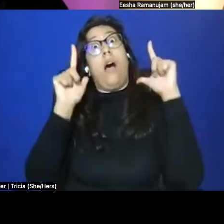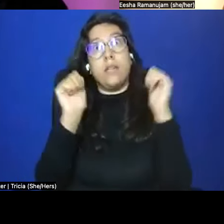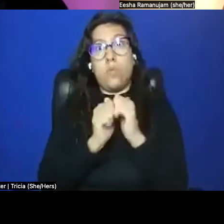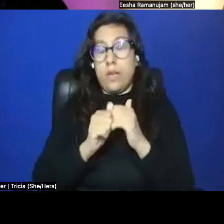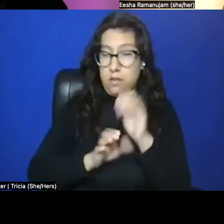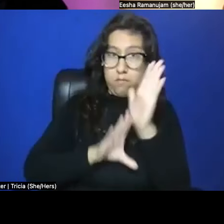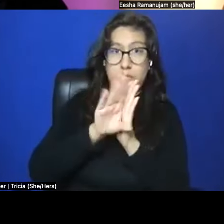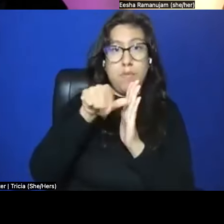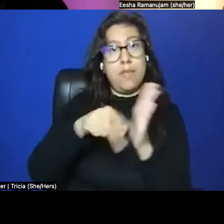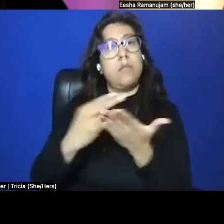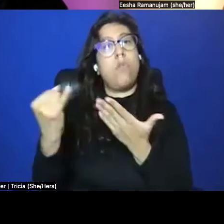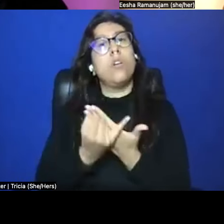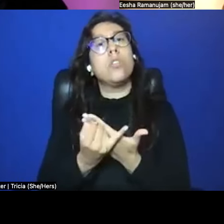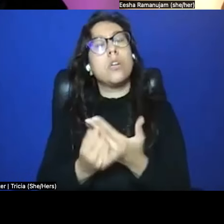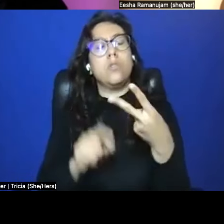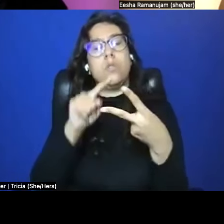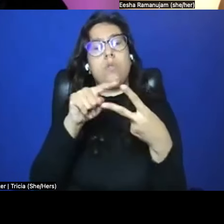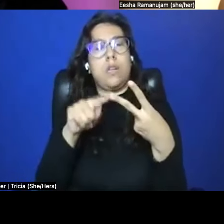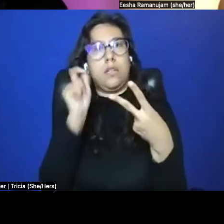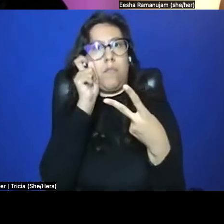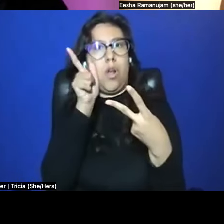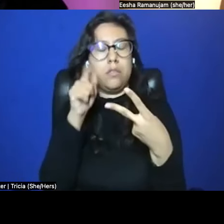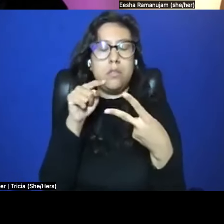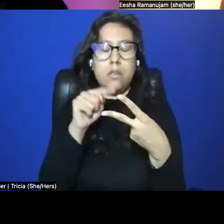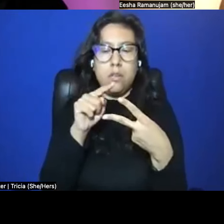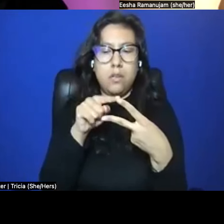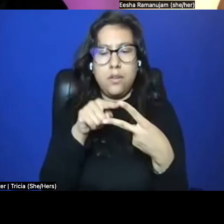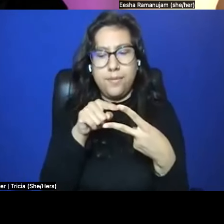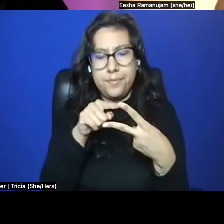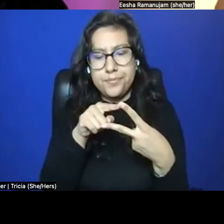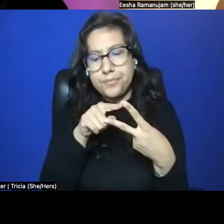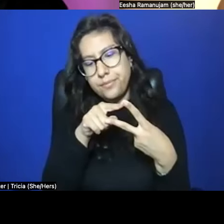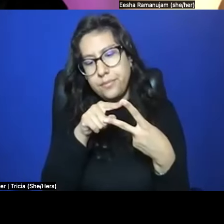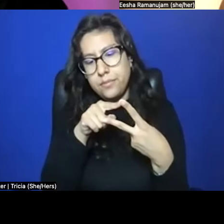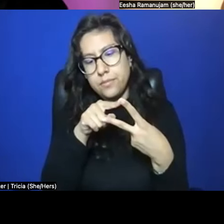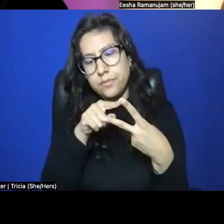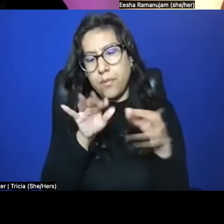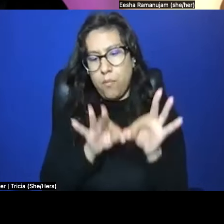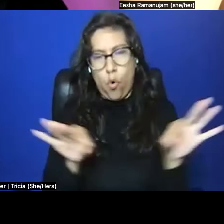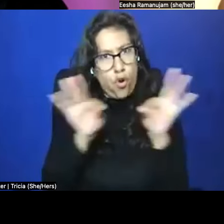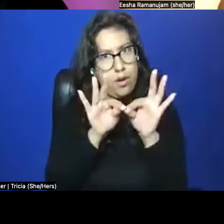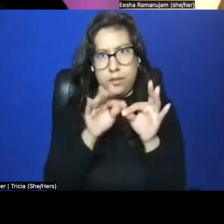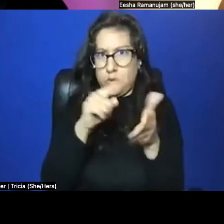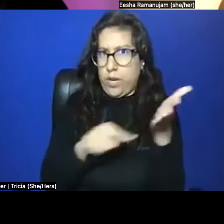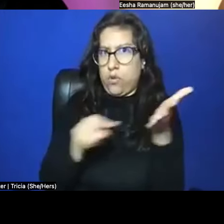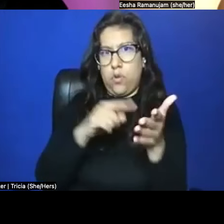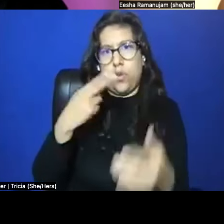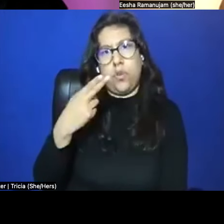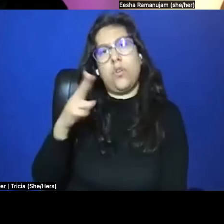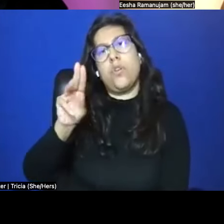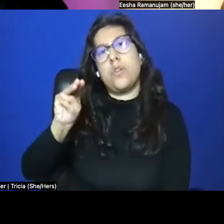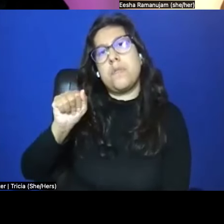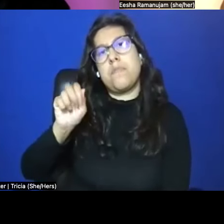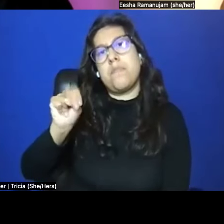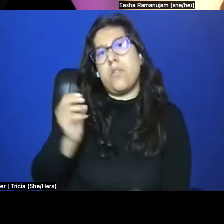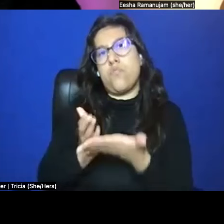together were two things. One, that a very important critical human rights report that folks